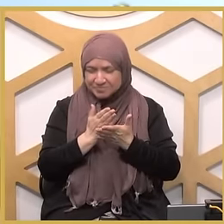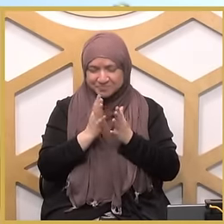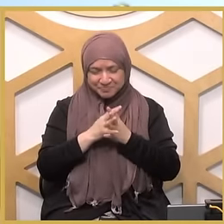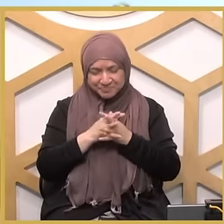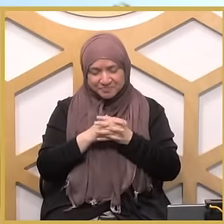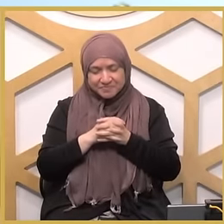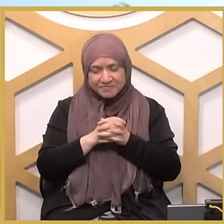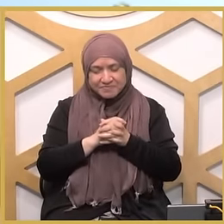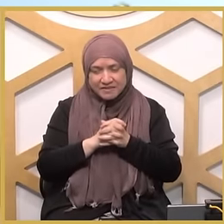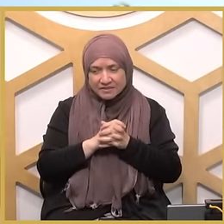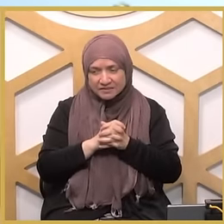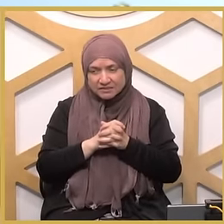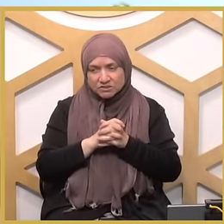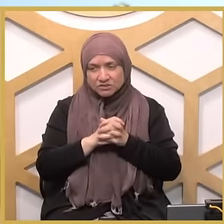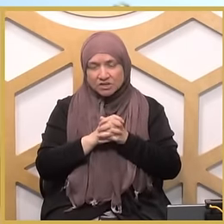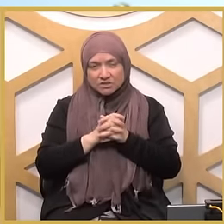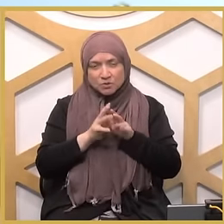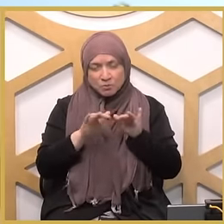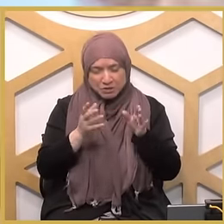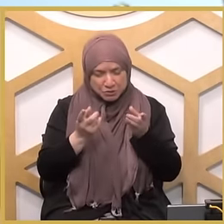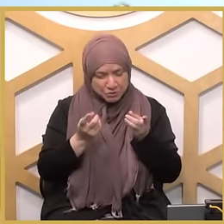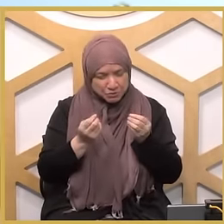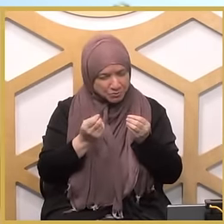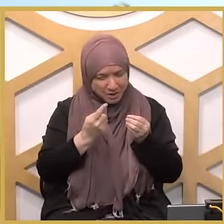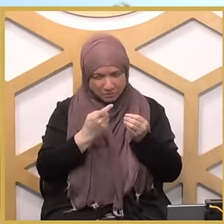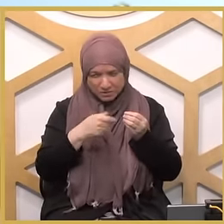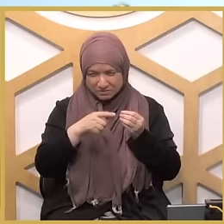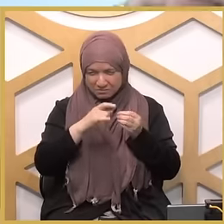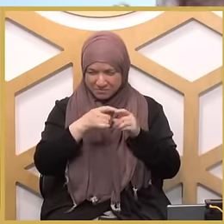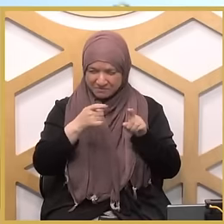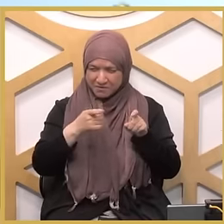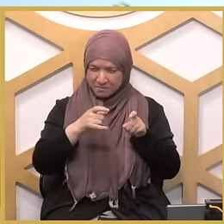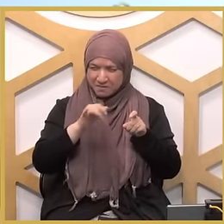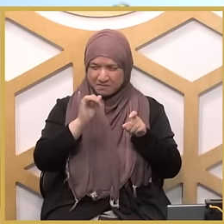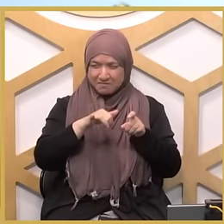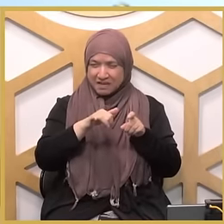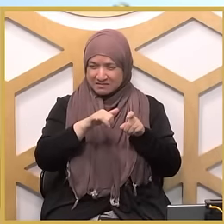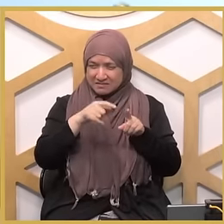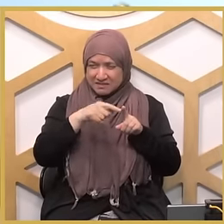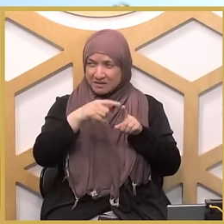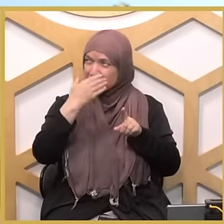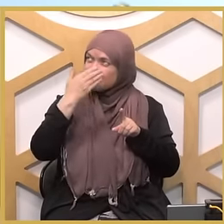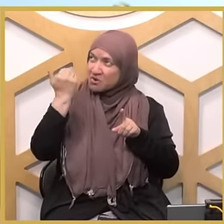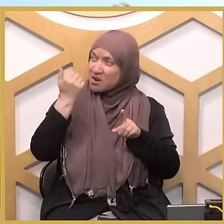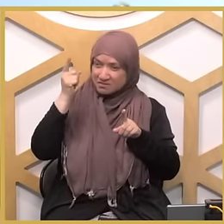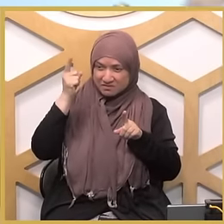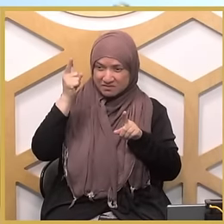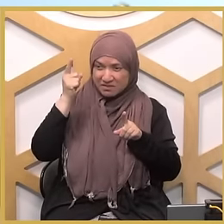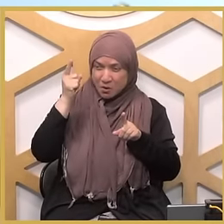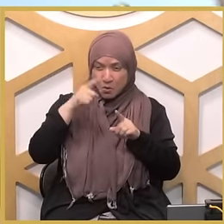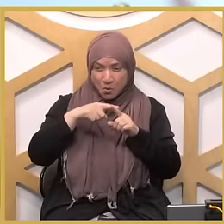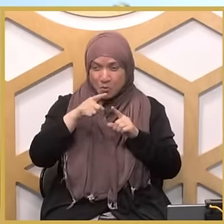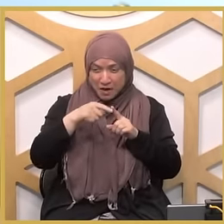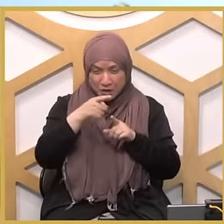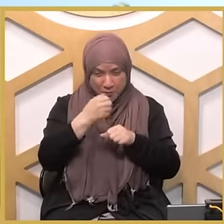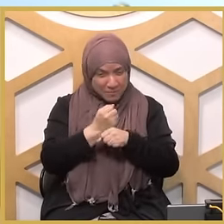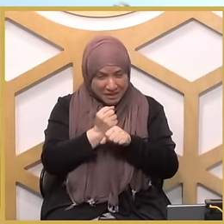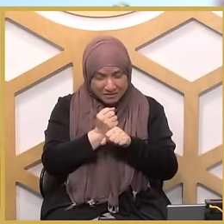ta'ala while you're doing them. And that's when Allah says, fine, you've forgotten Allah, I've forgotten